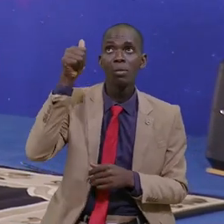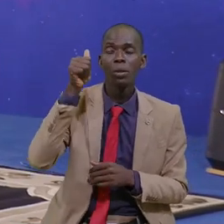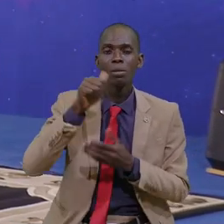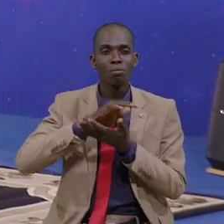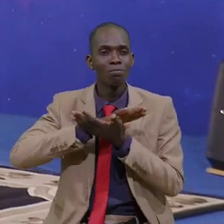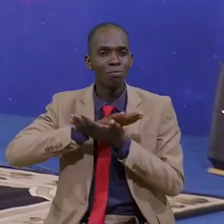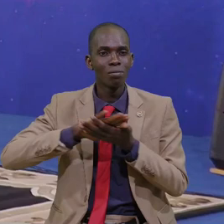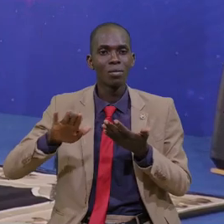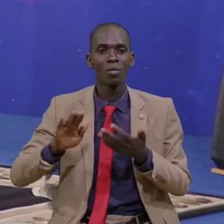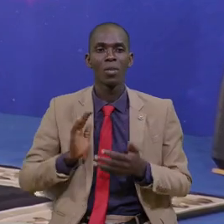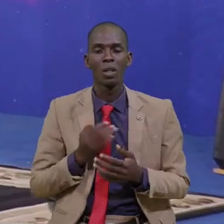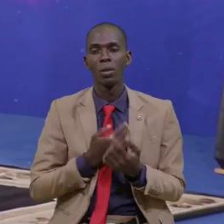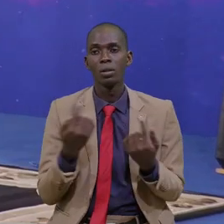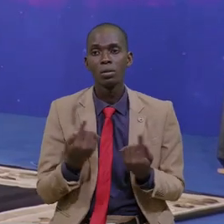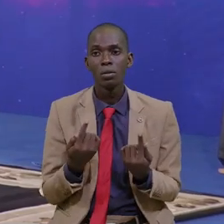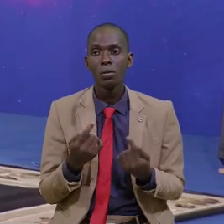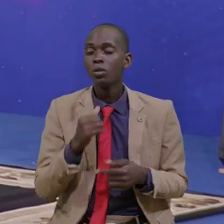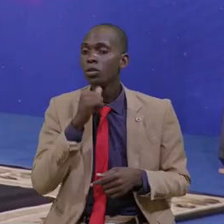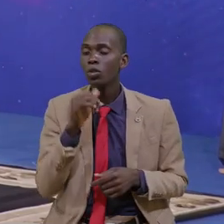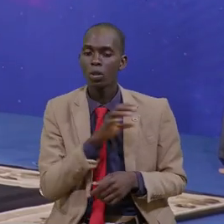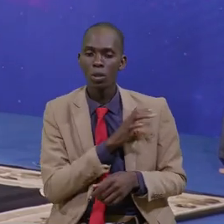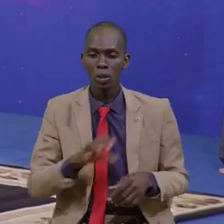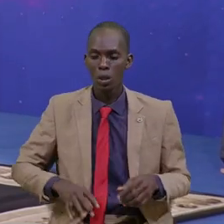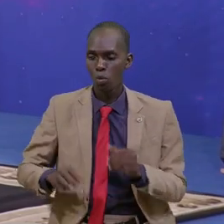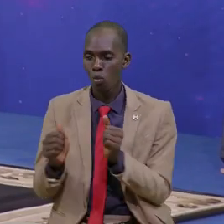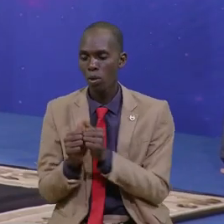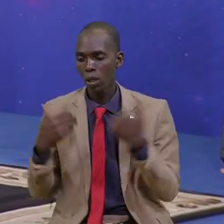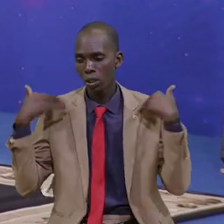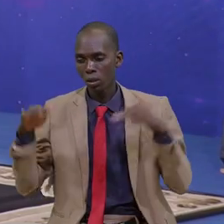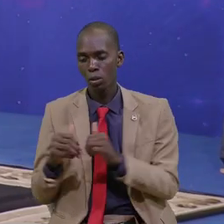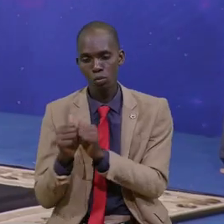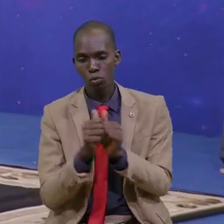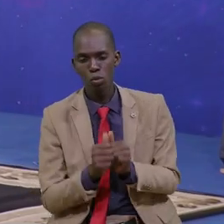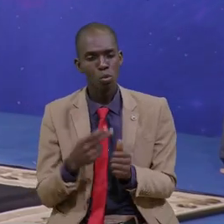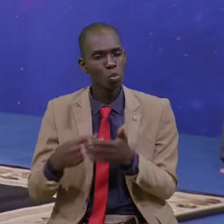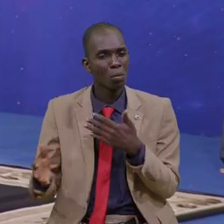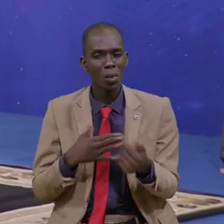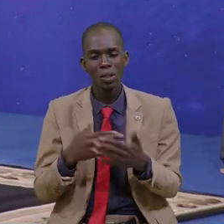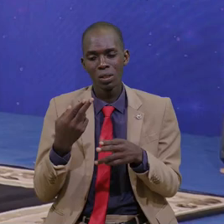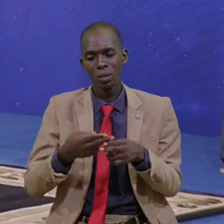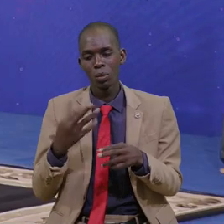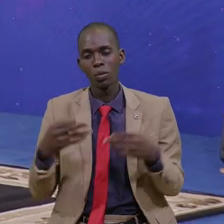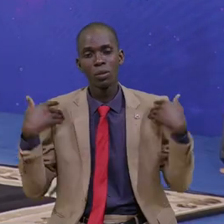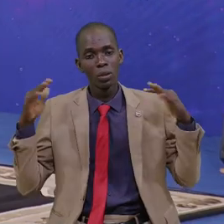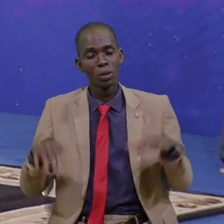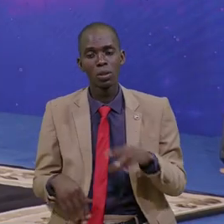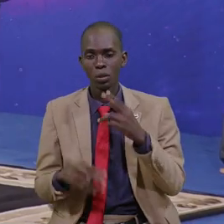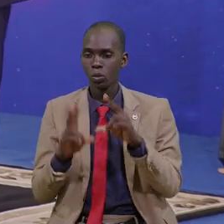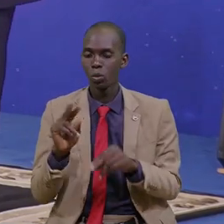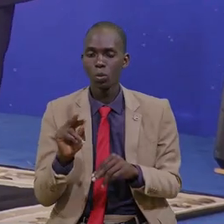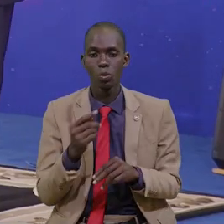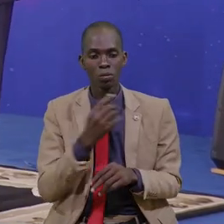sins, not Christ, an angel, whatever the name of the angel, he by himself